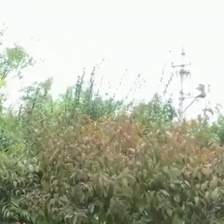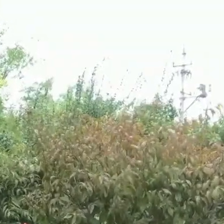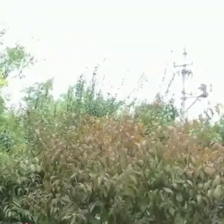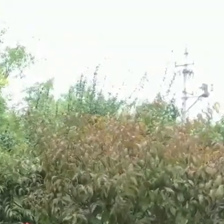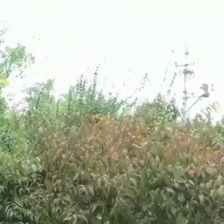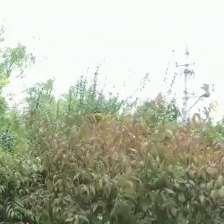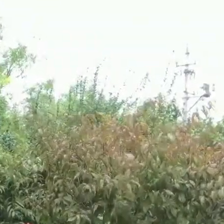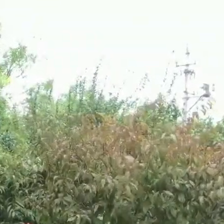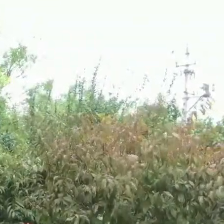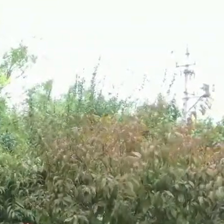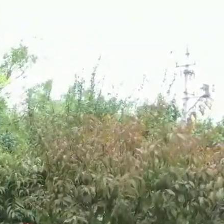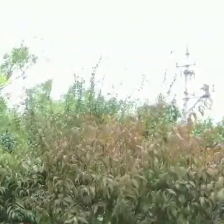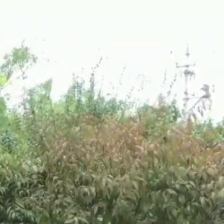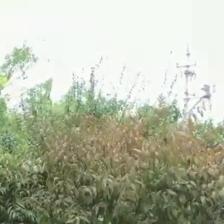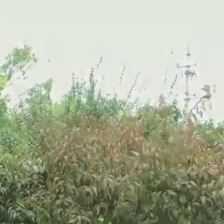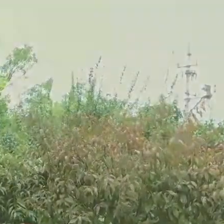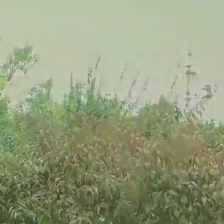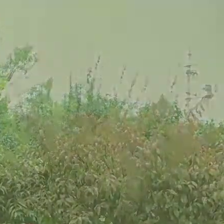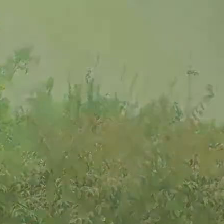Zero walls,